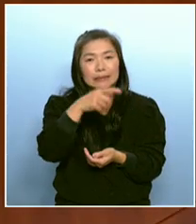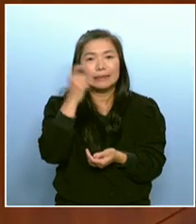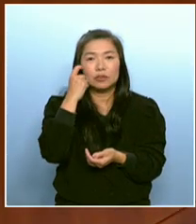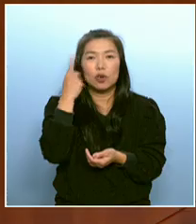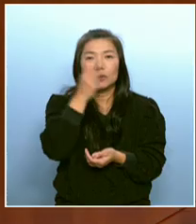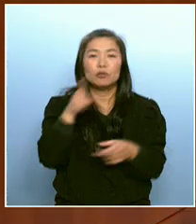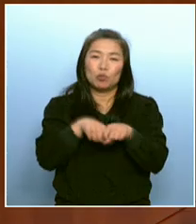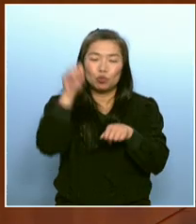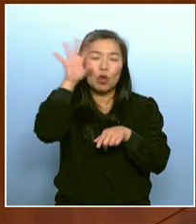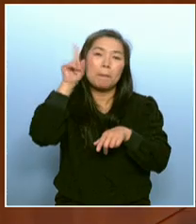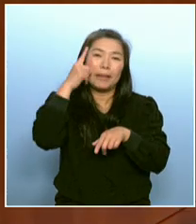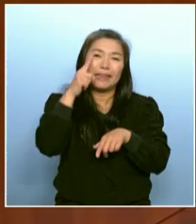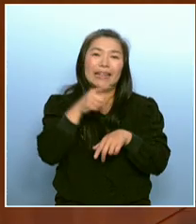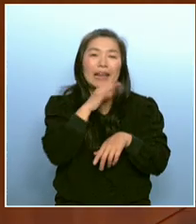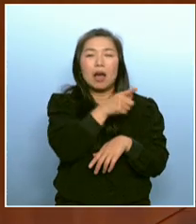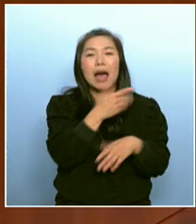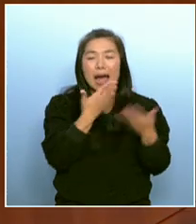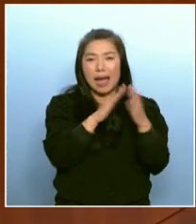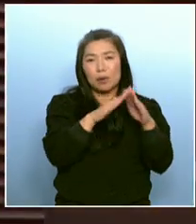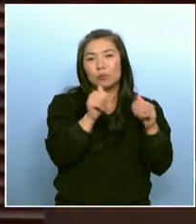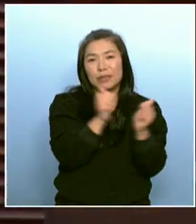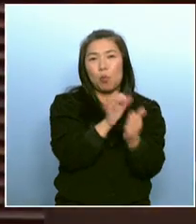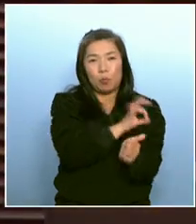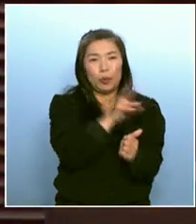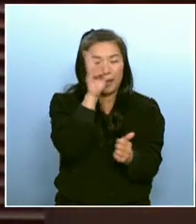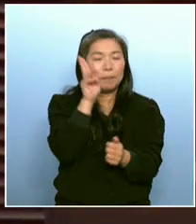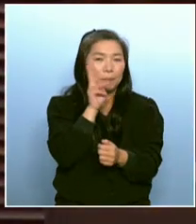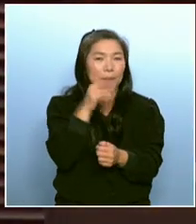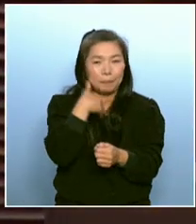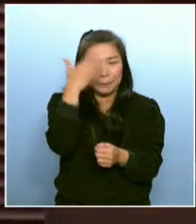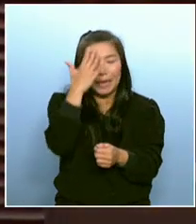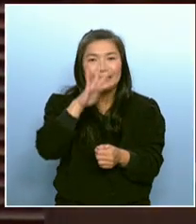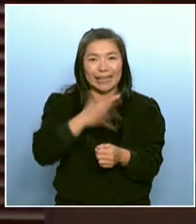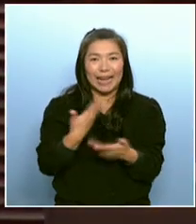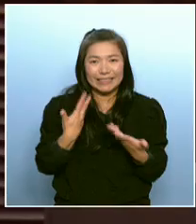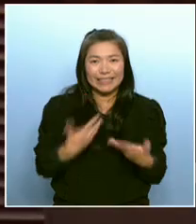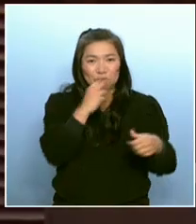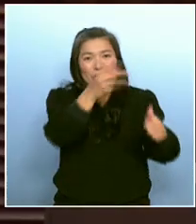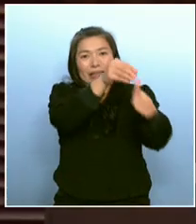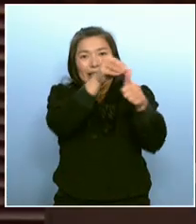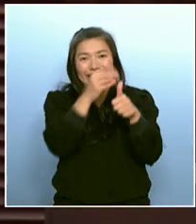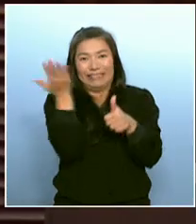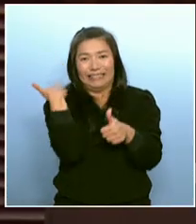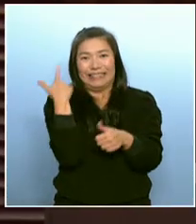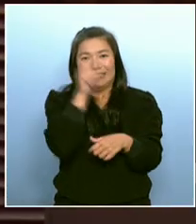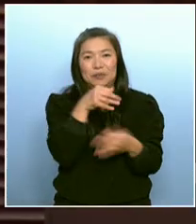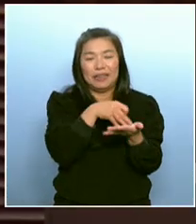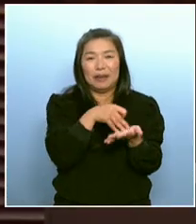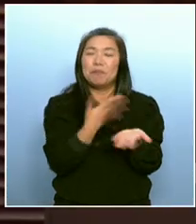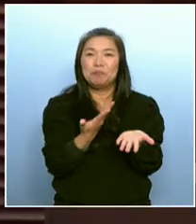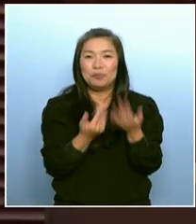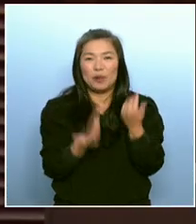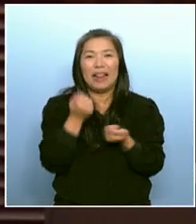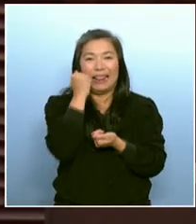Undersecretary, I know that this is similar to the alumni club of the Strive and Rise